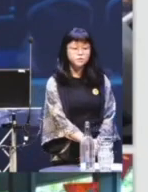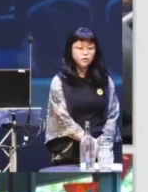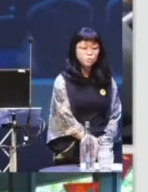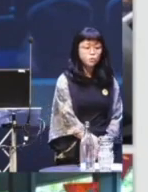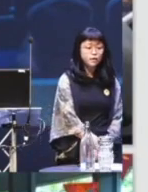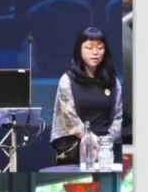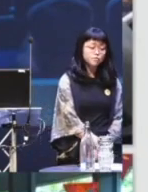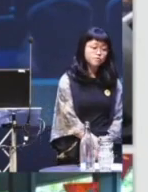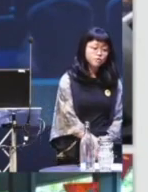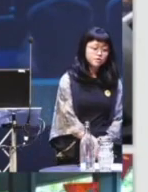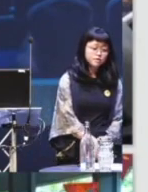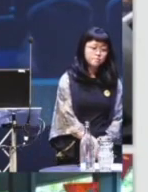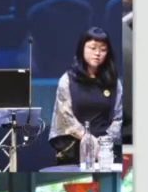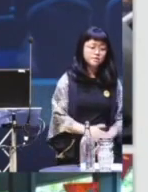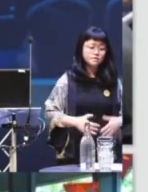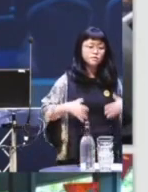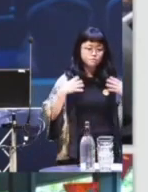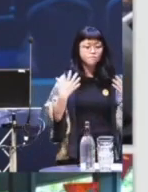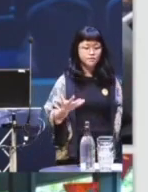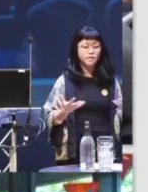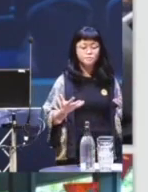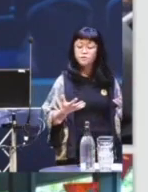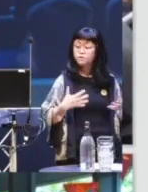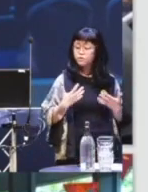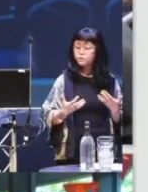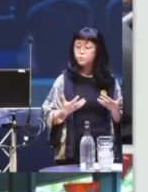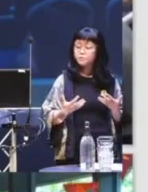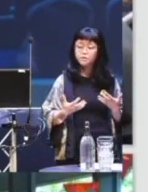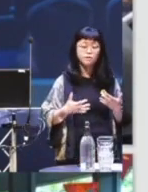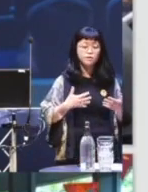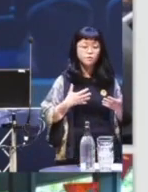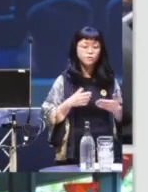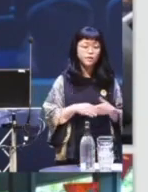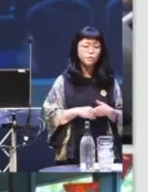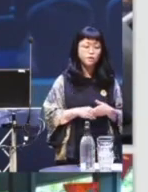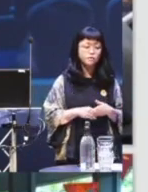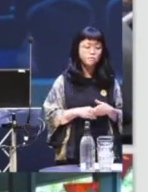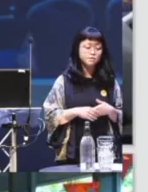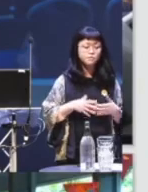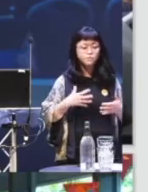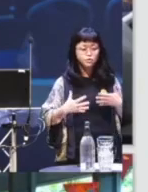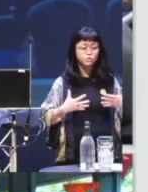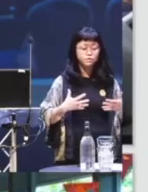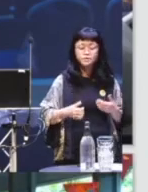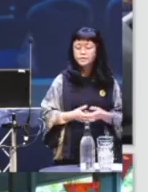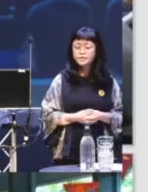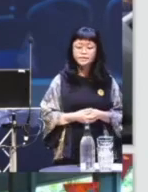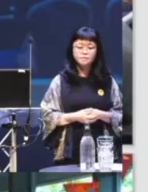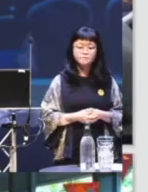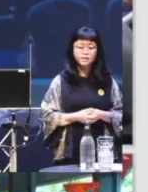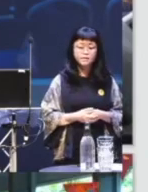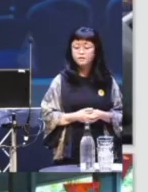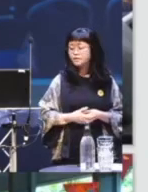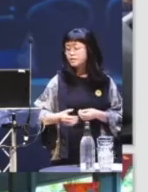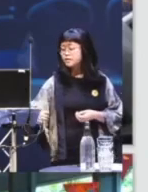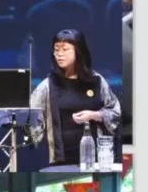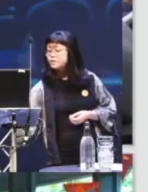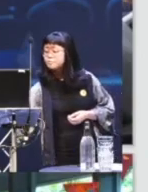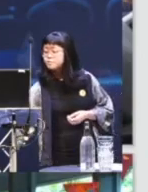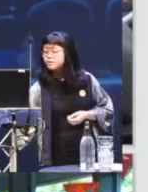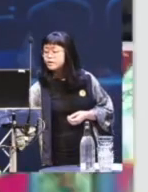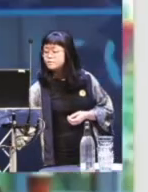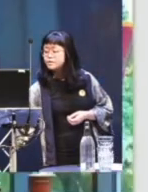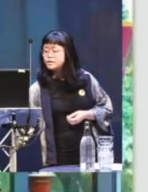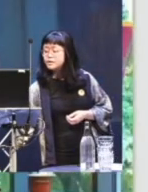Our Voices of Hope choir for refugees and asylum seekers. So a lot of those women who are in that choir are the mothers of the children in